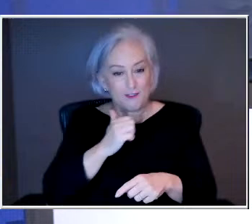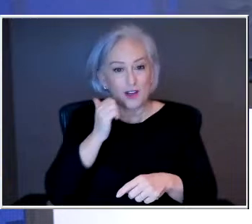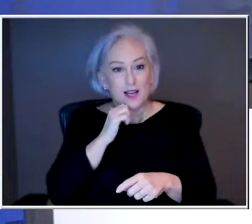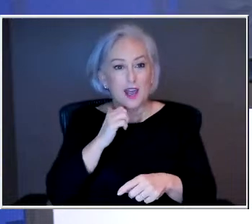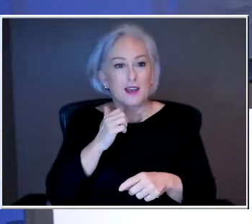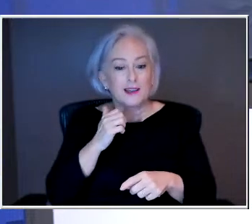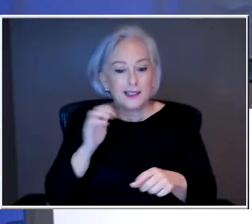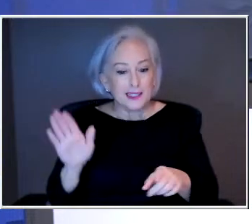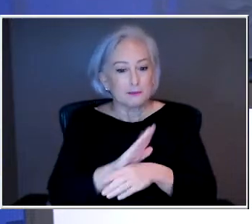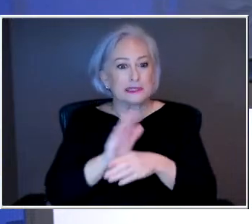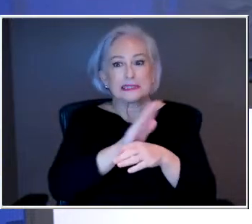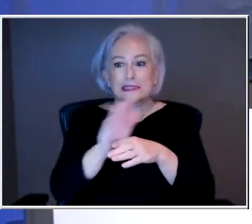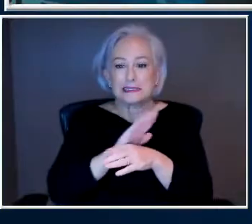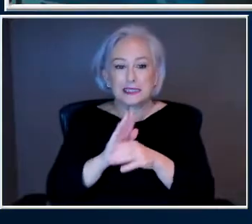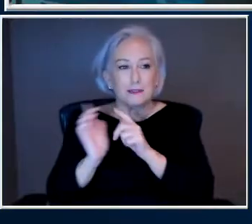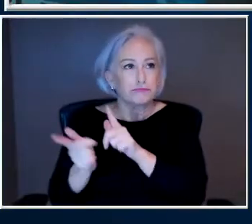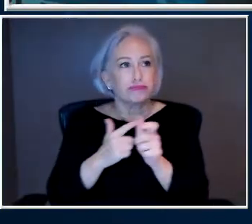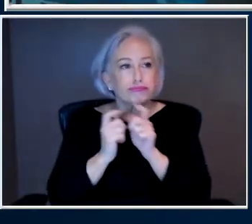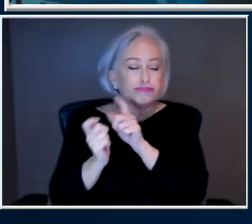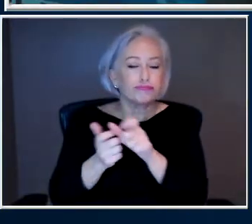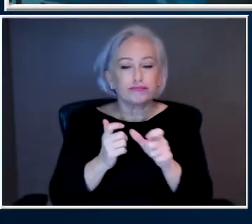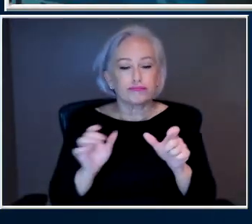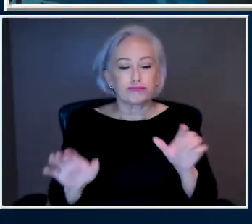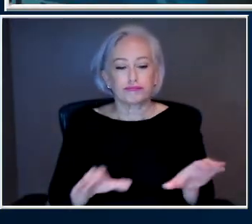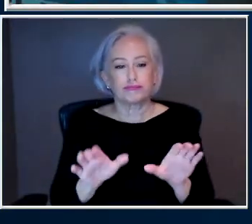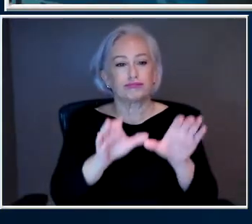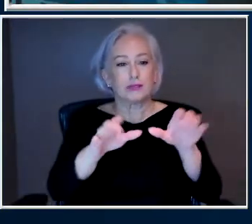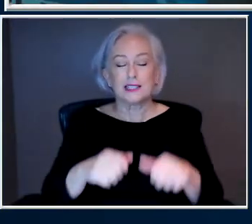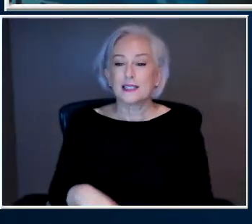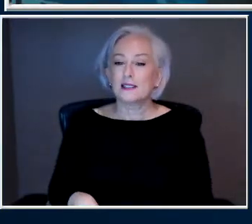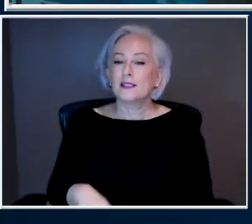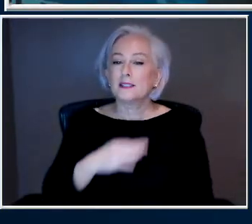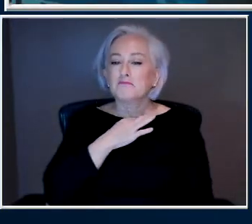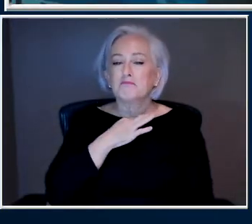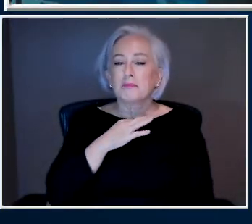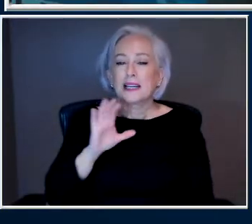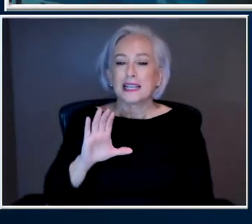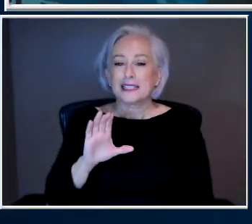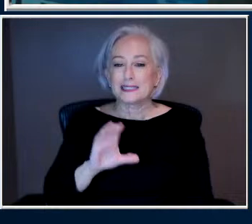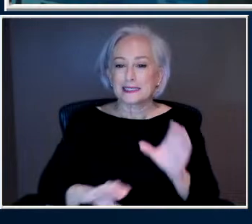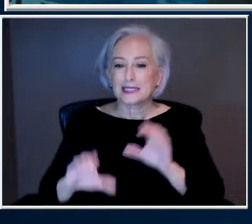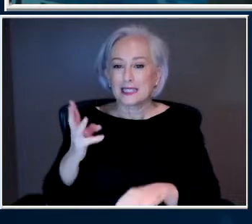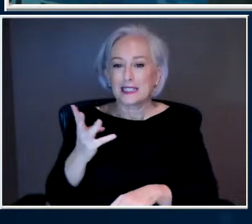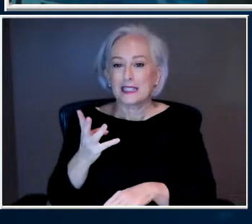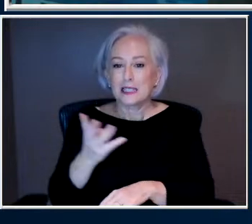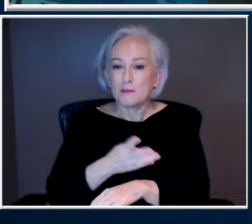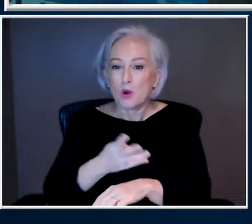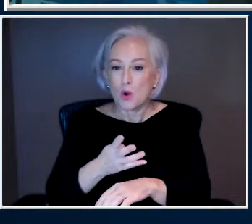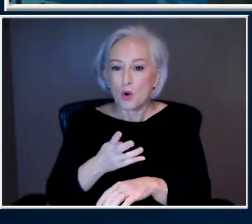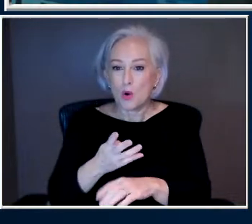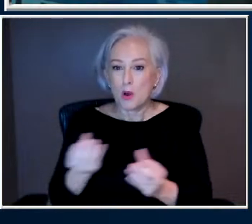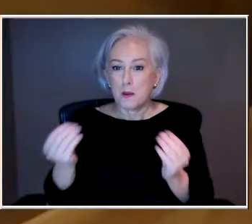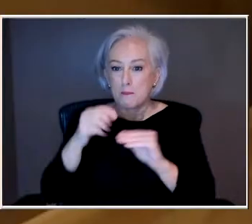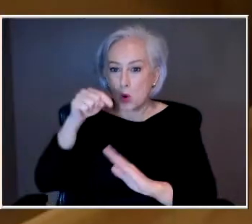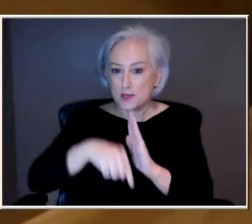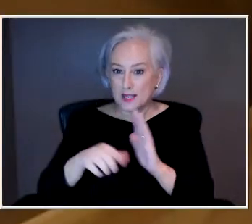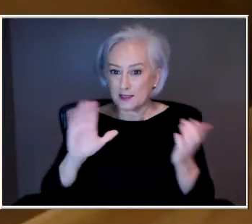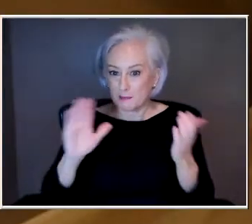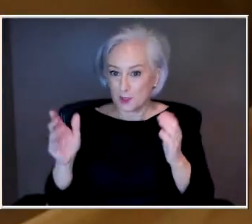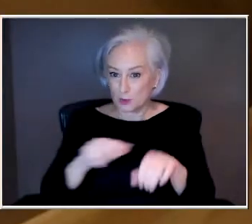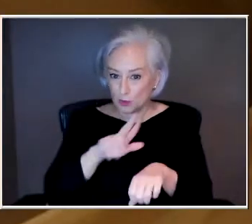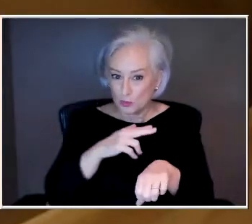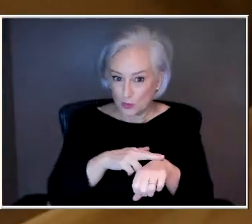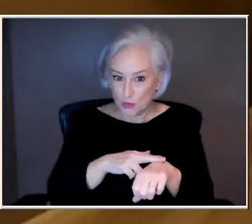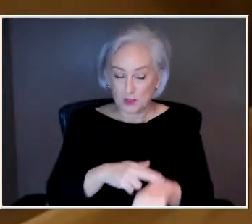your family. For sure. Dr. Kasi, was Chris's chemo plan more intense than most plans? Yeah, I would say so. I mean,